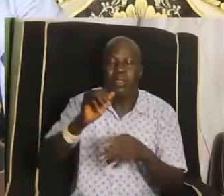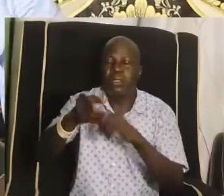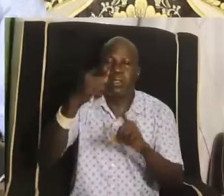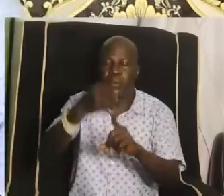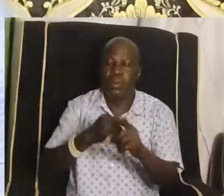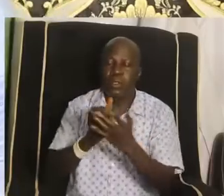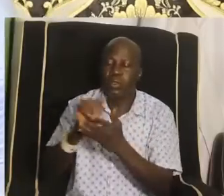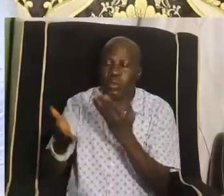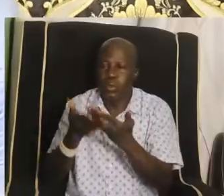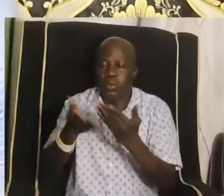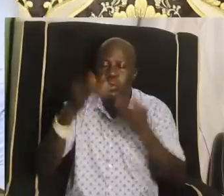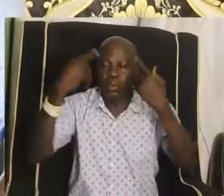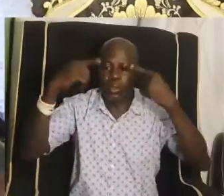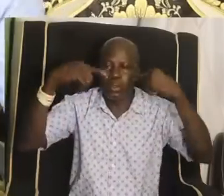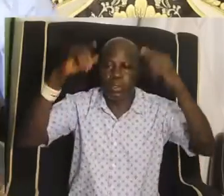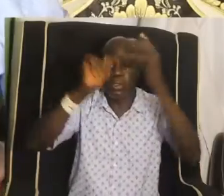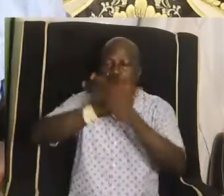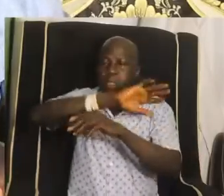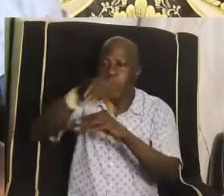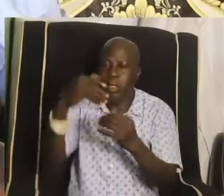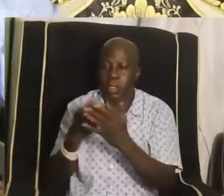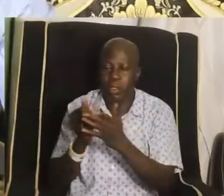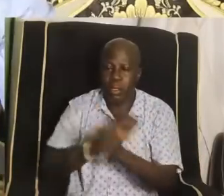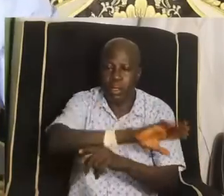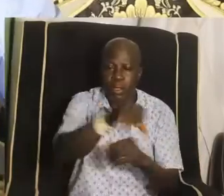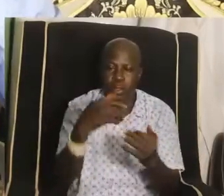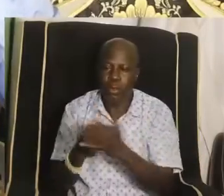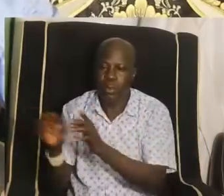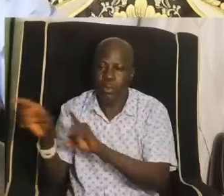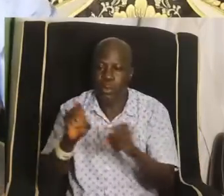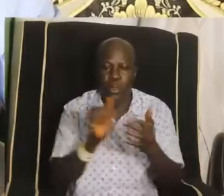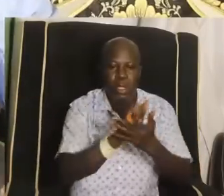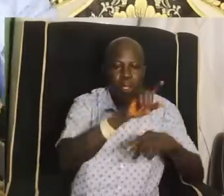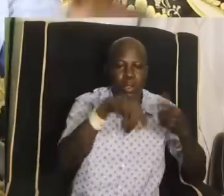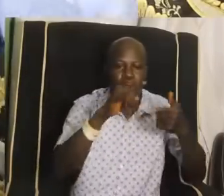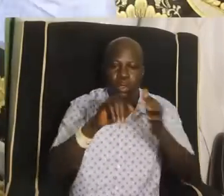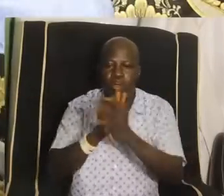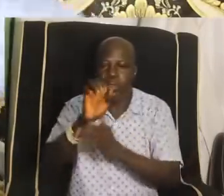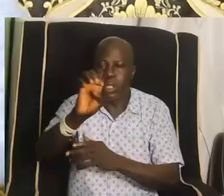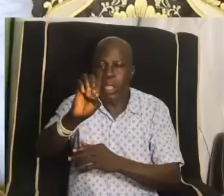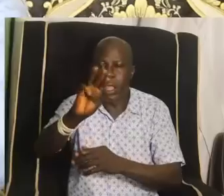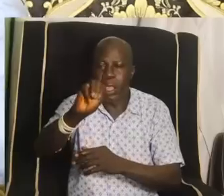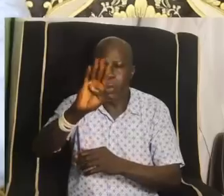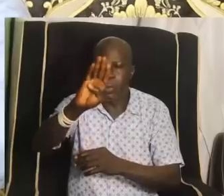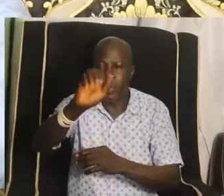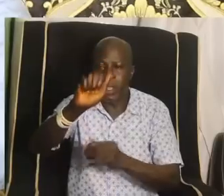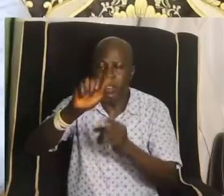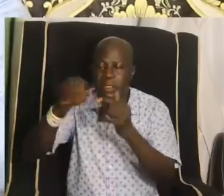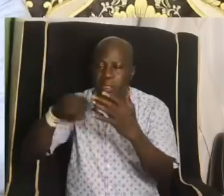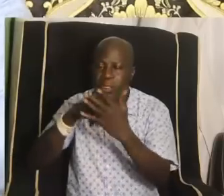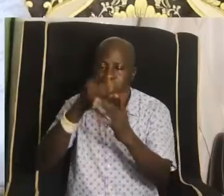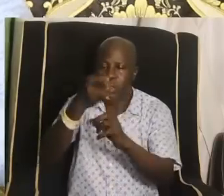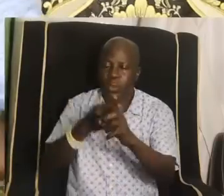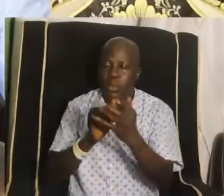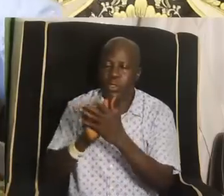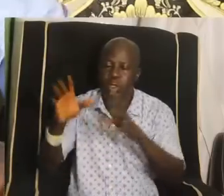ase yori it will be the month of success opo lopo awon to ba lo sembasi lo su yi won ma gbo esi ayo a lot of people that go to embassy